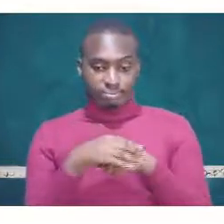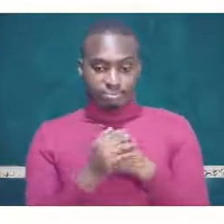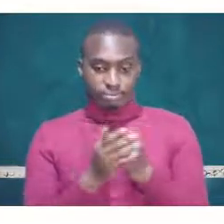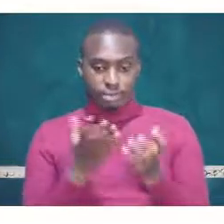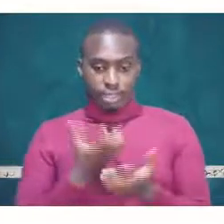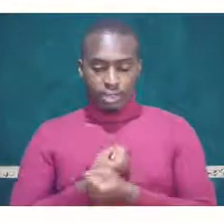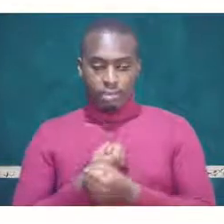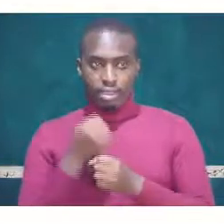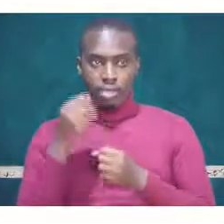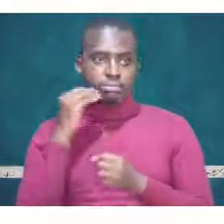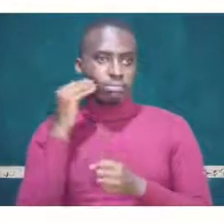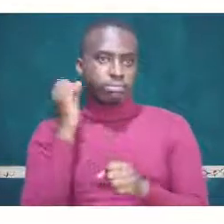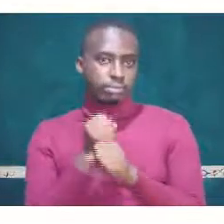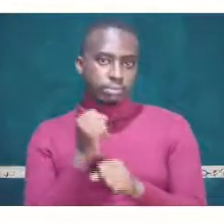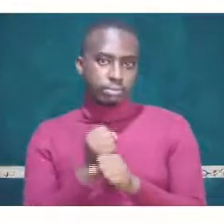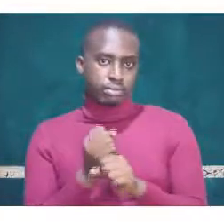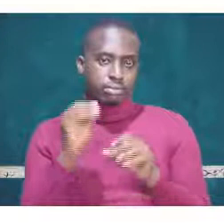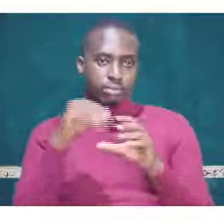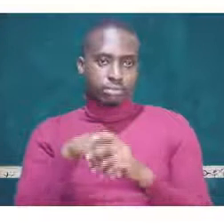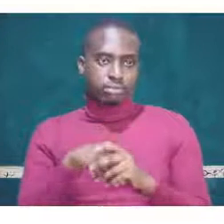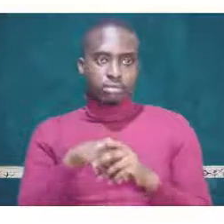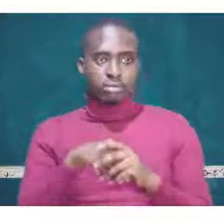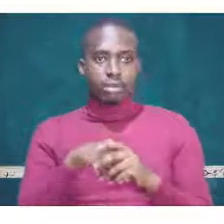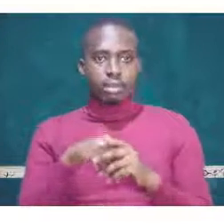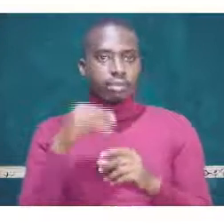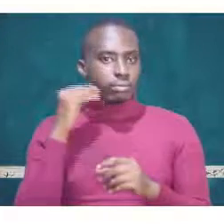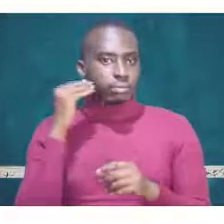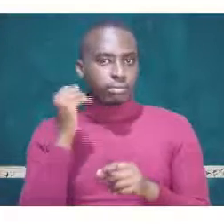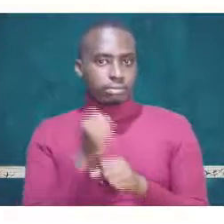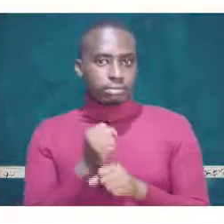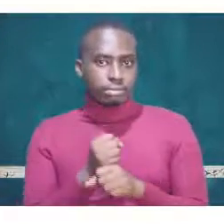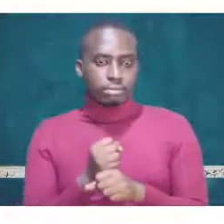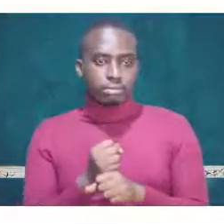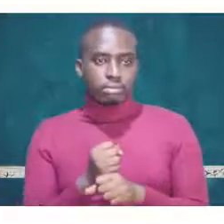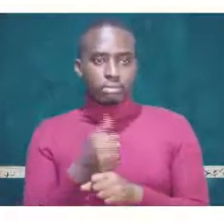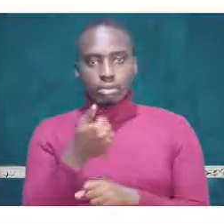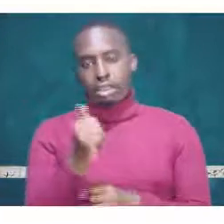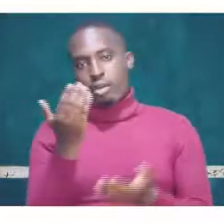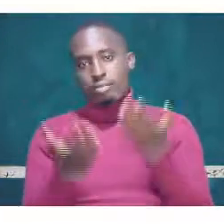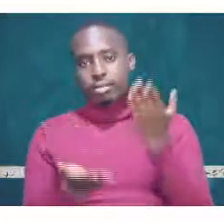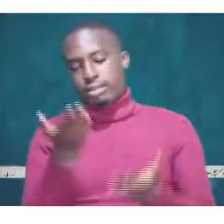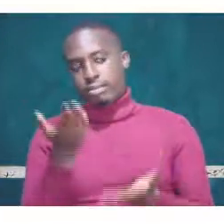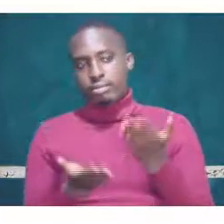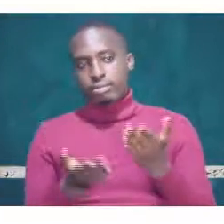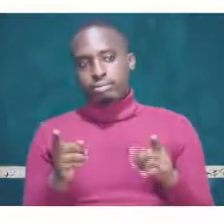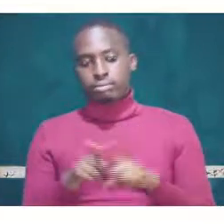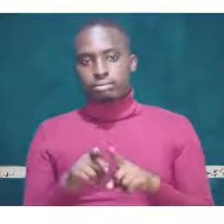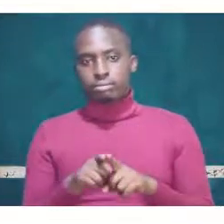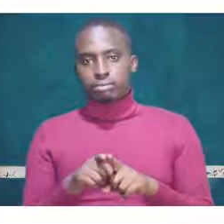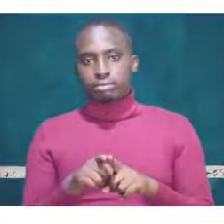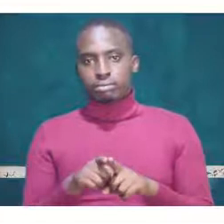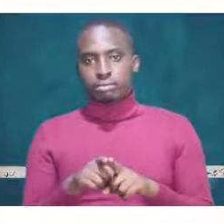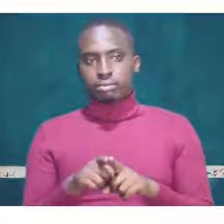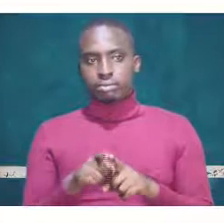have home assignment. You have to go through that home assignment and you test your competence. That one can just be got